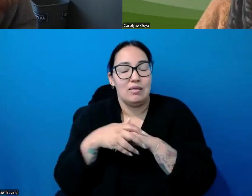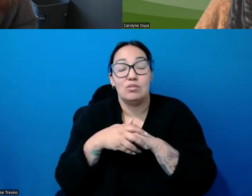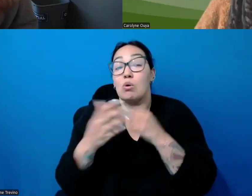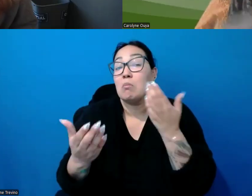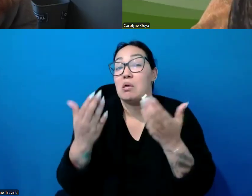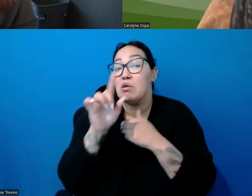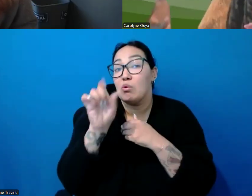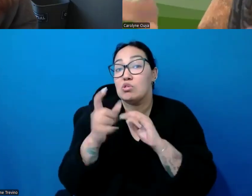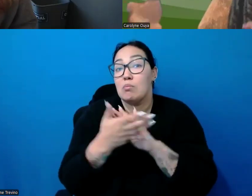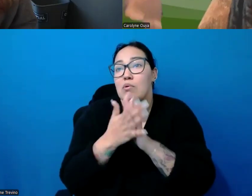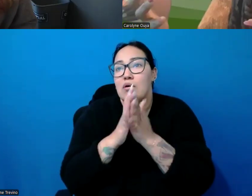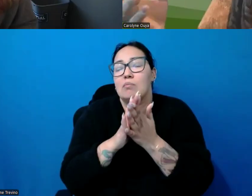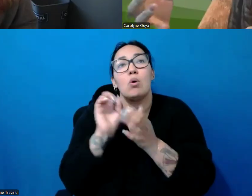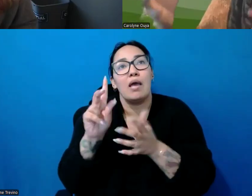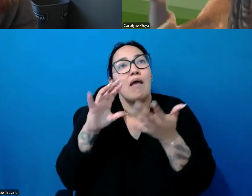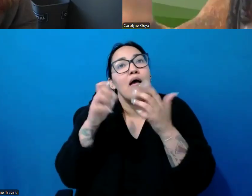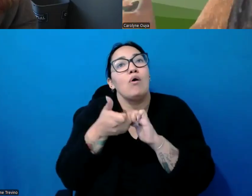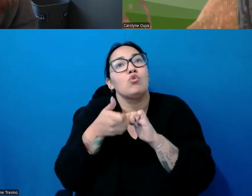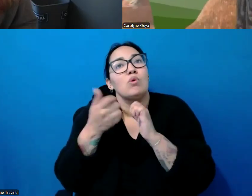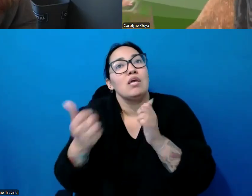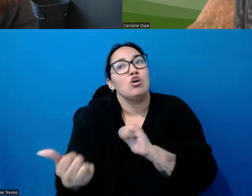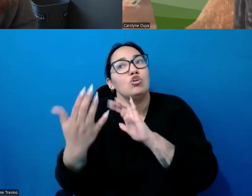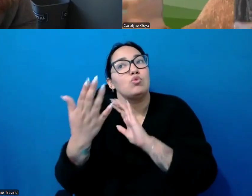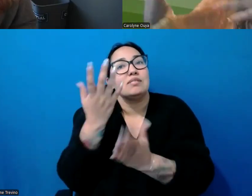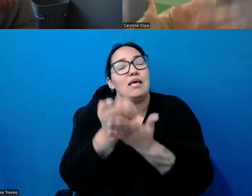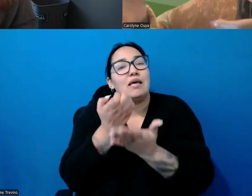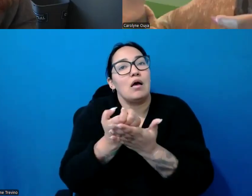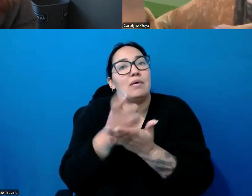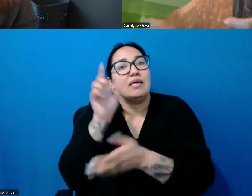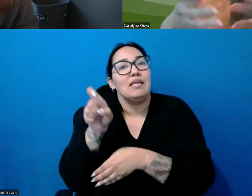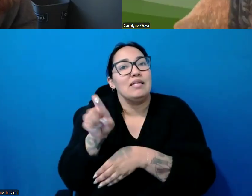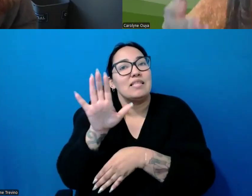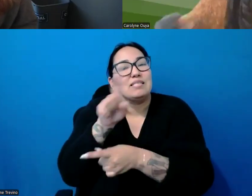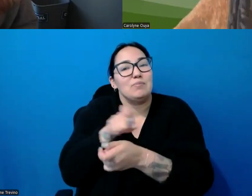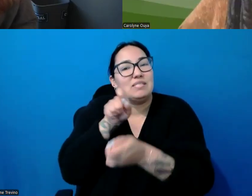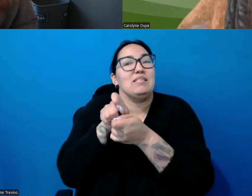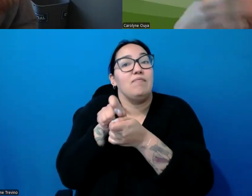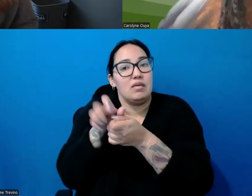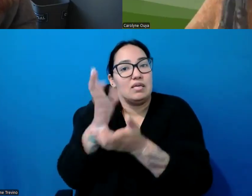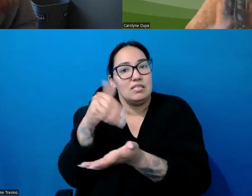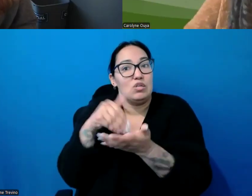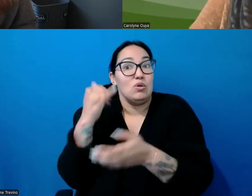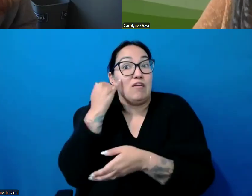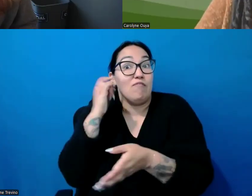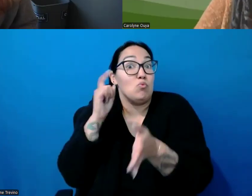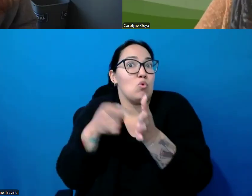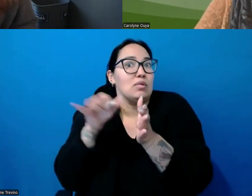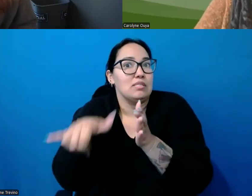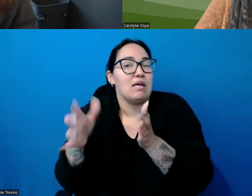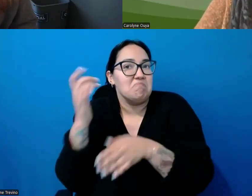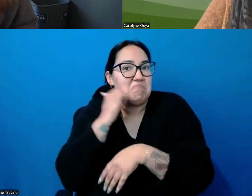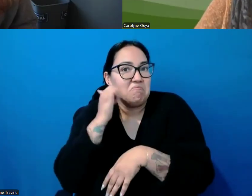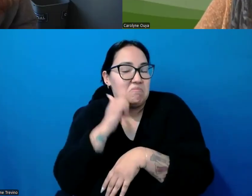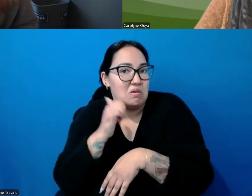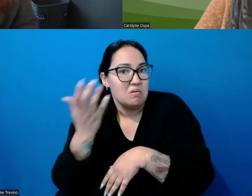question becomes, how could we address the economic needs of that particular sector at your health center if that's what you're seeing on a regular basis as a